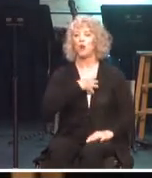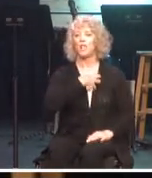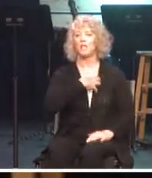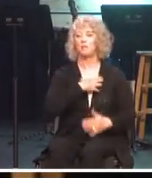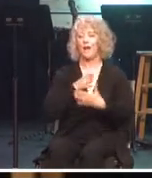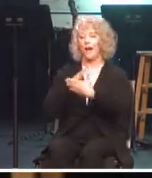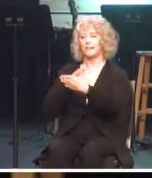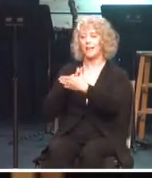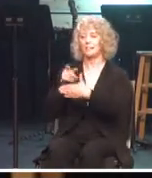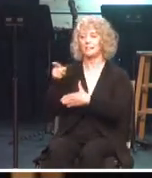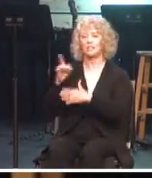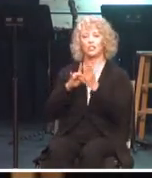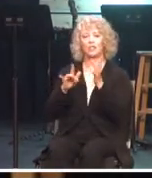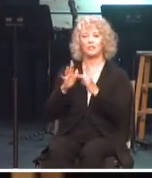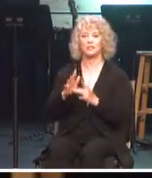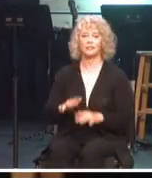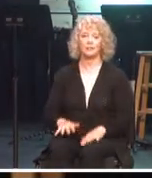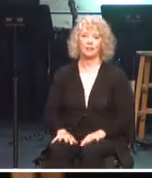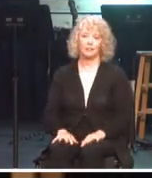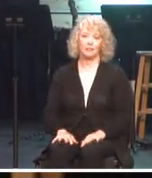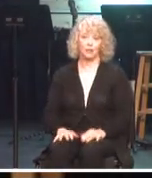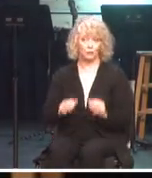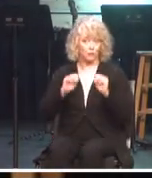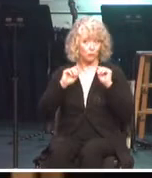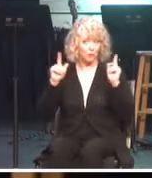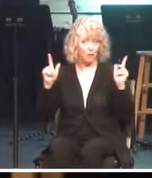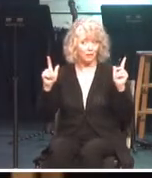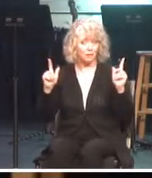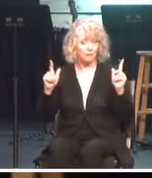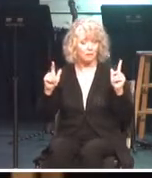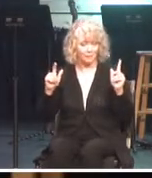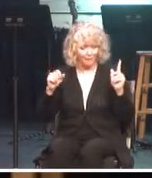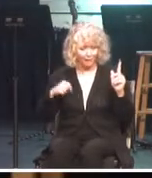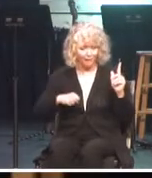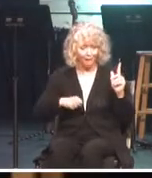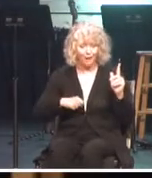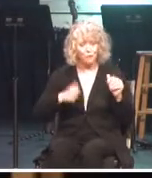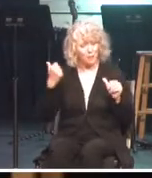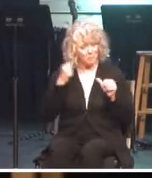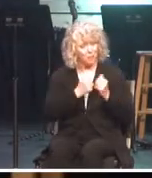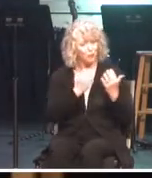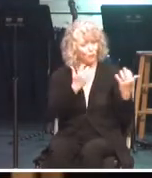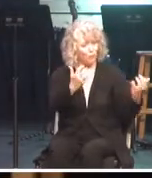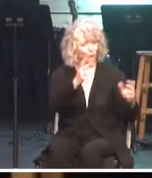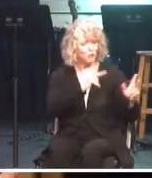surprising. If we know what happened the day before with this very crowd.